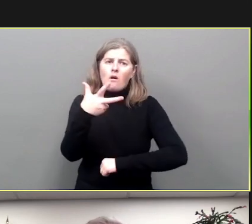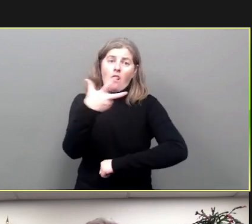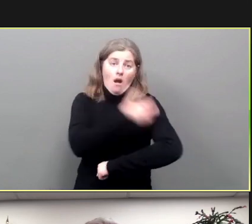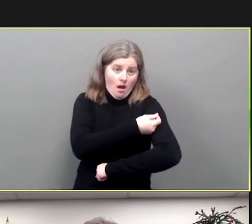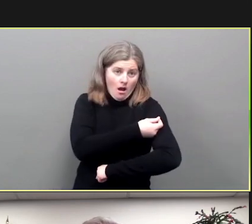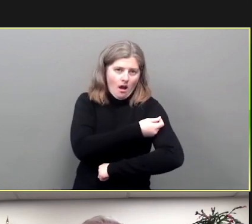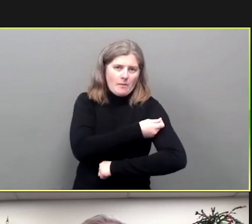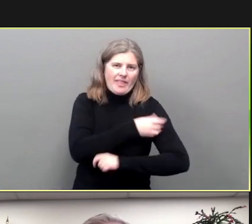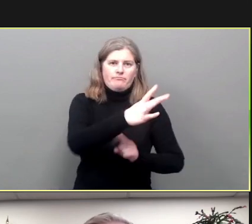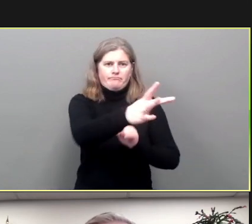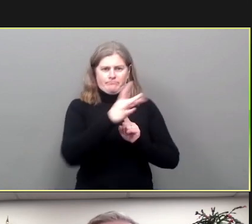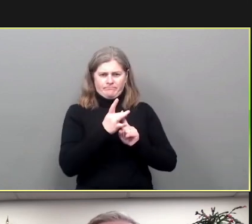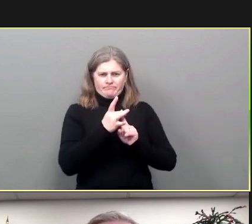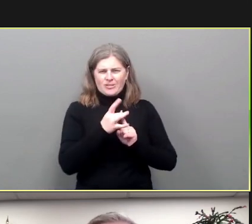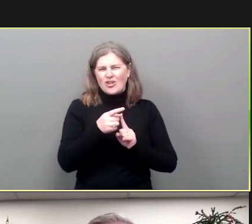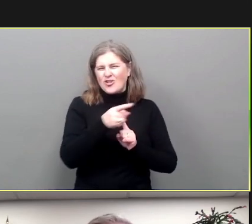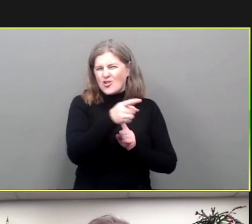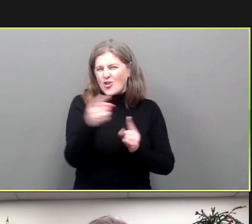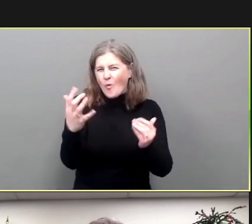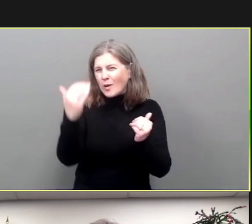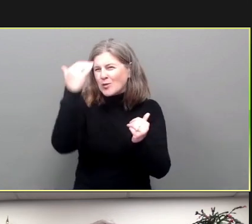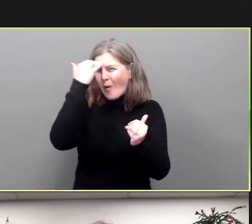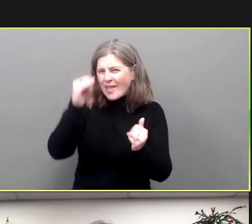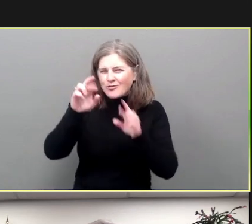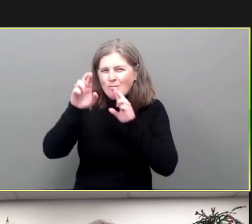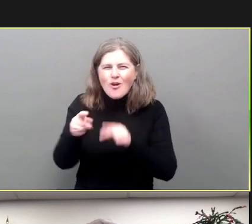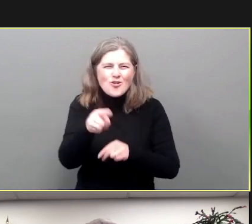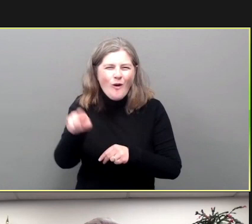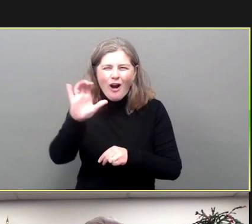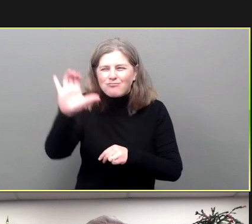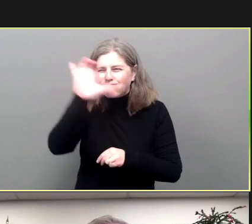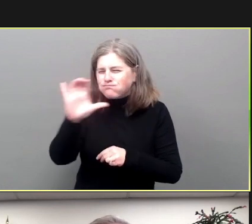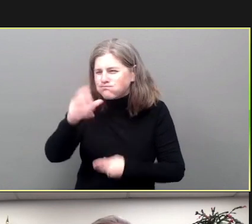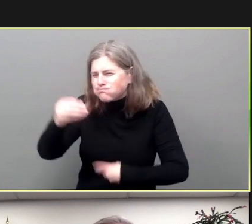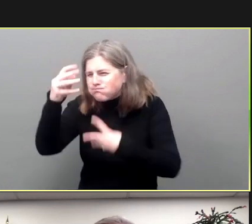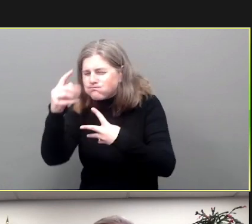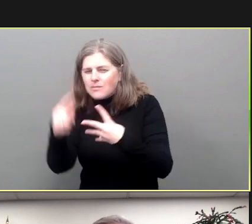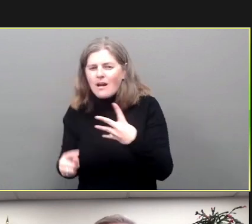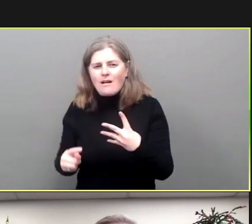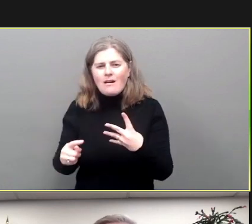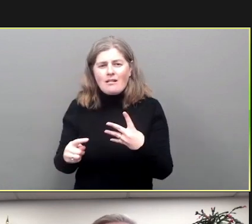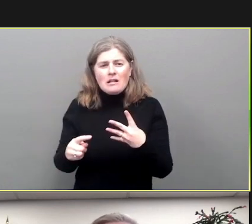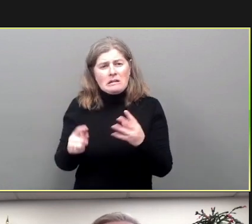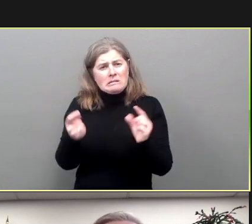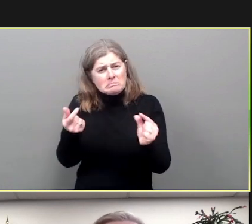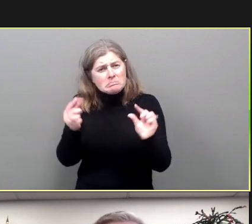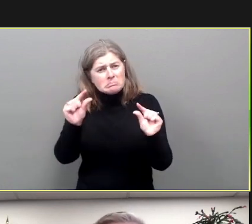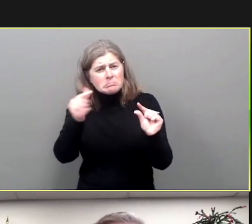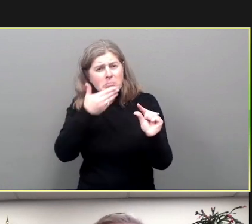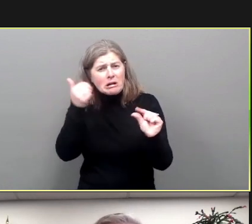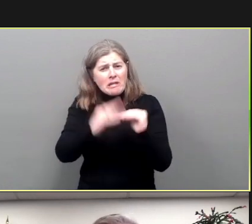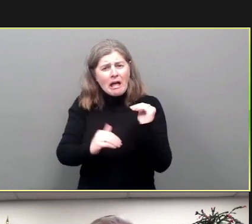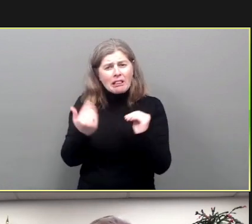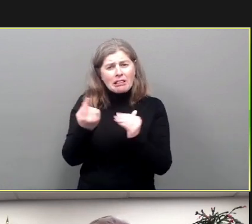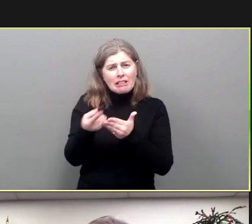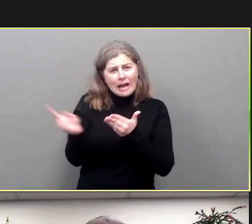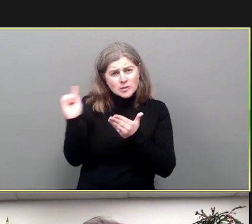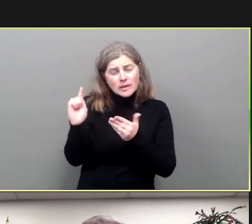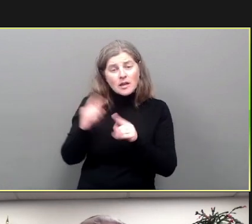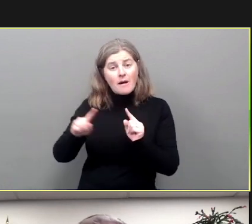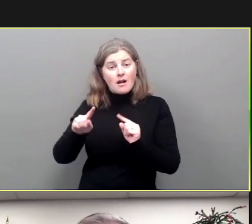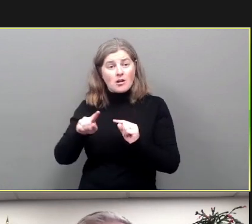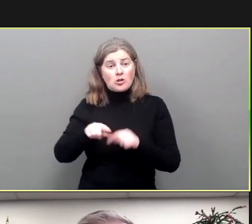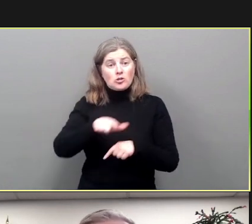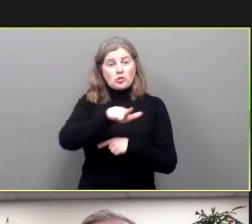now probably seeking out this report. A little better than last week with 28% of